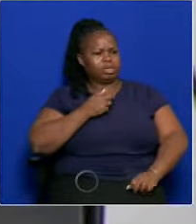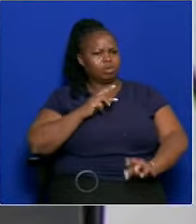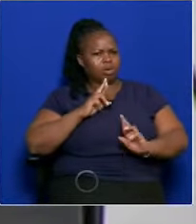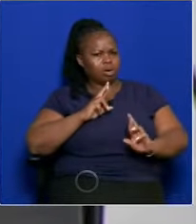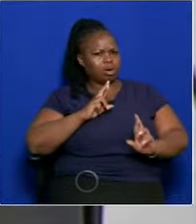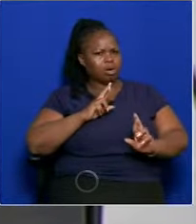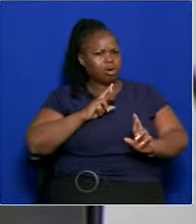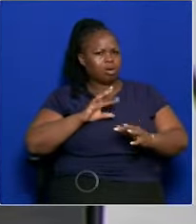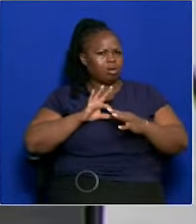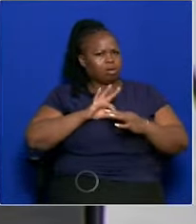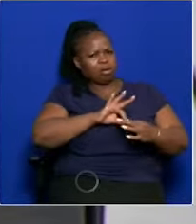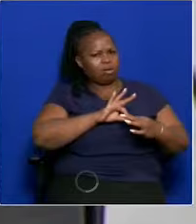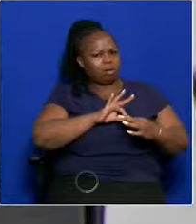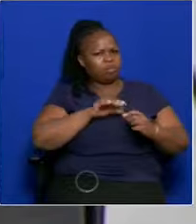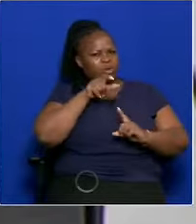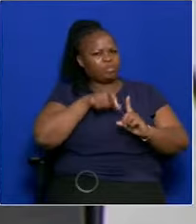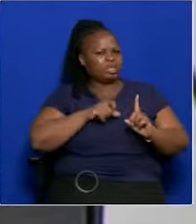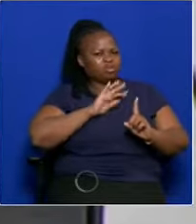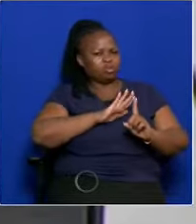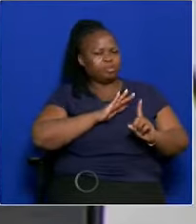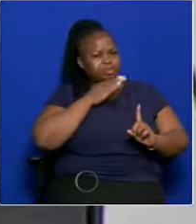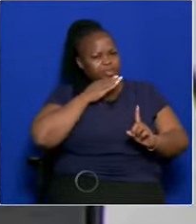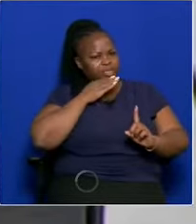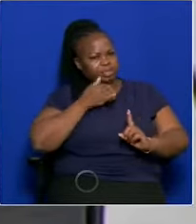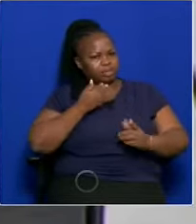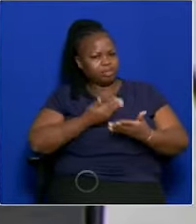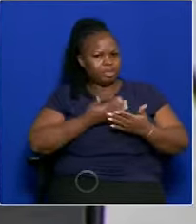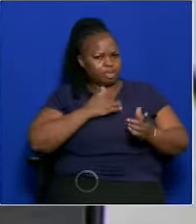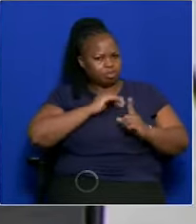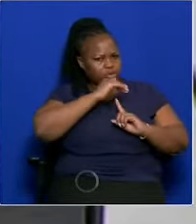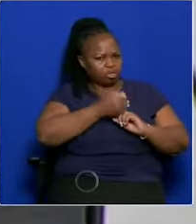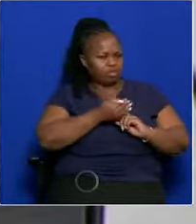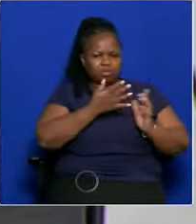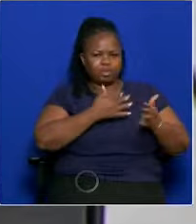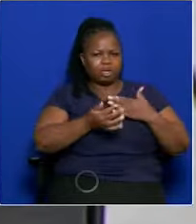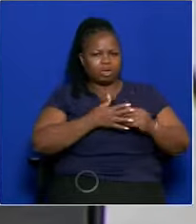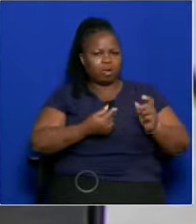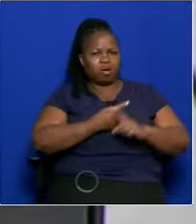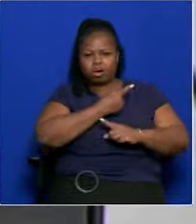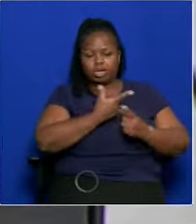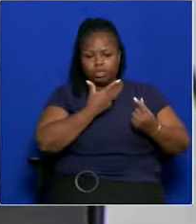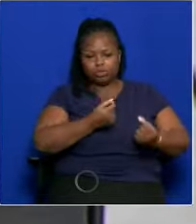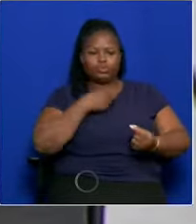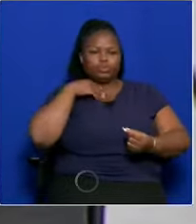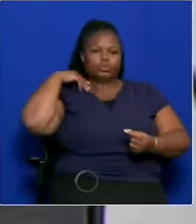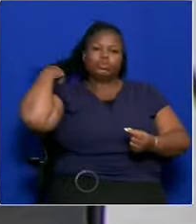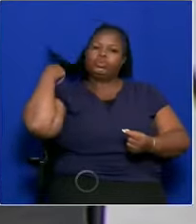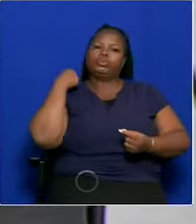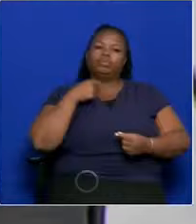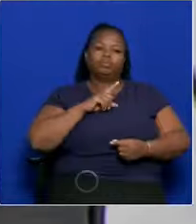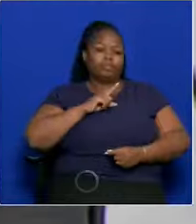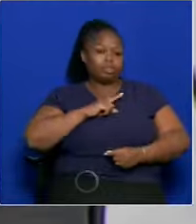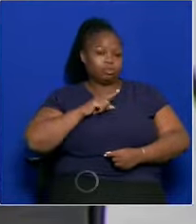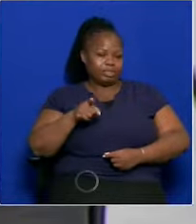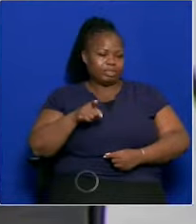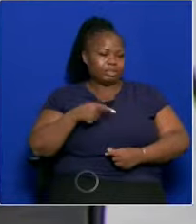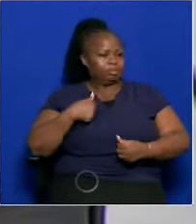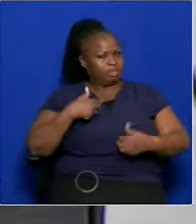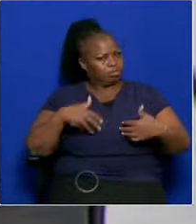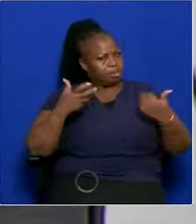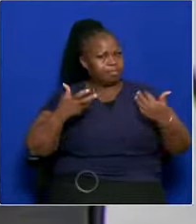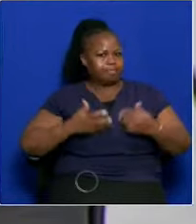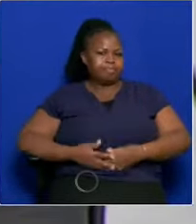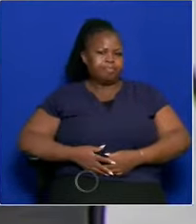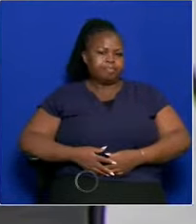meaning I can protect him from any wrongdoing. That is what makes me angry, because